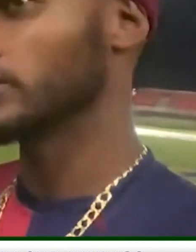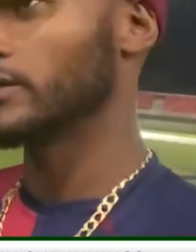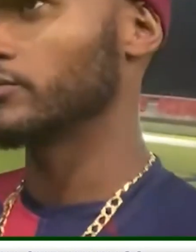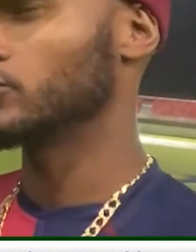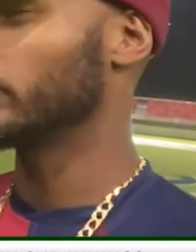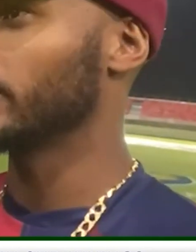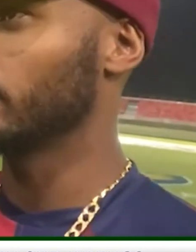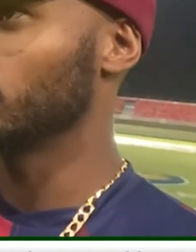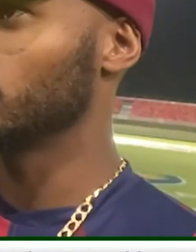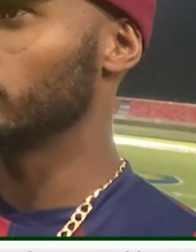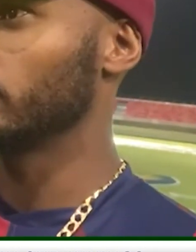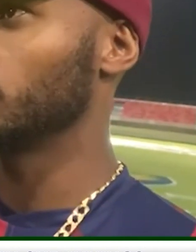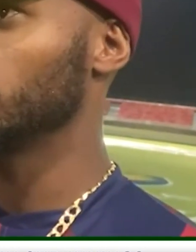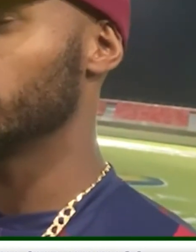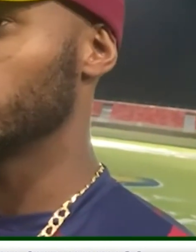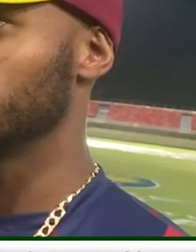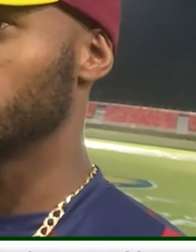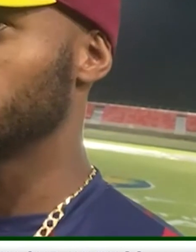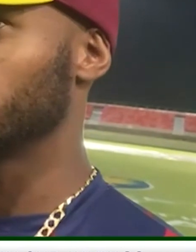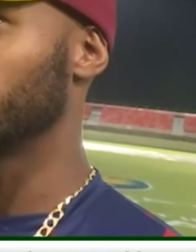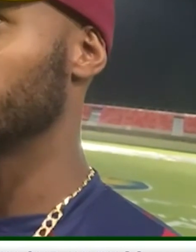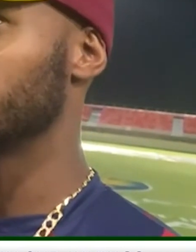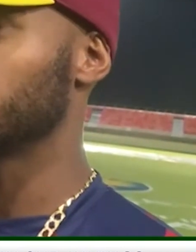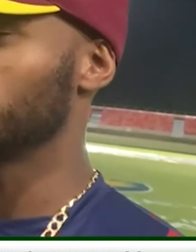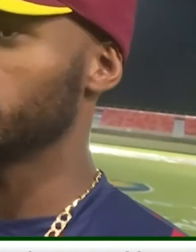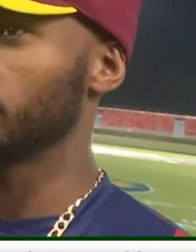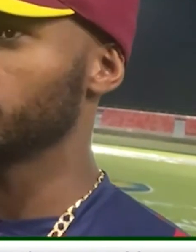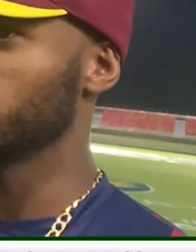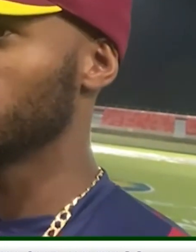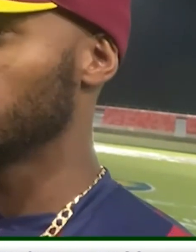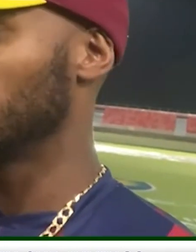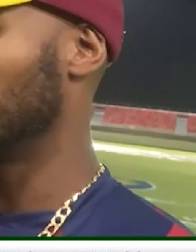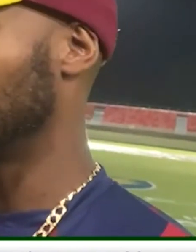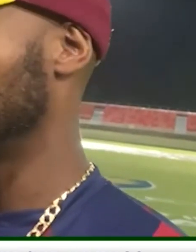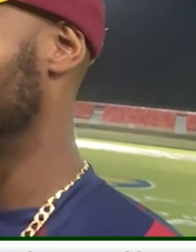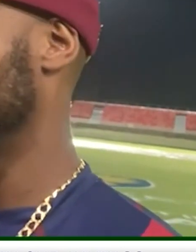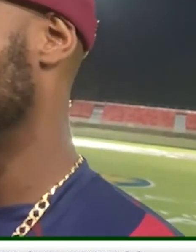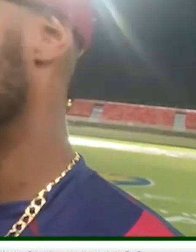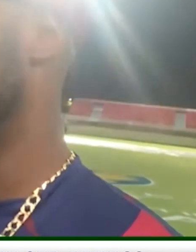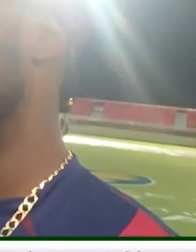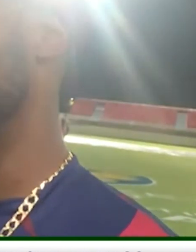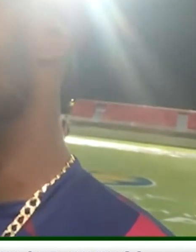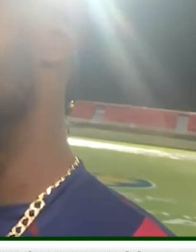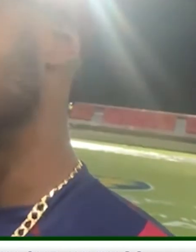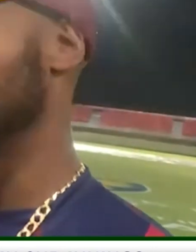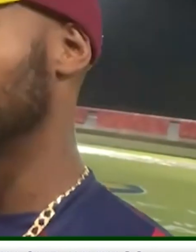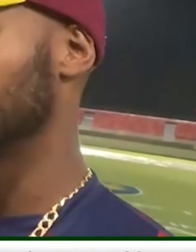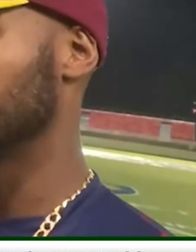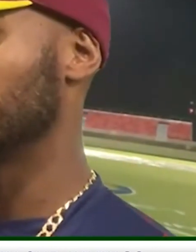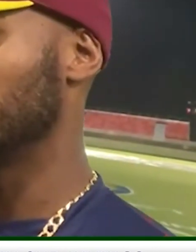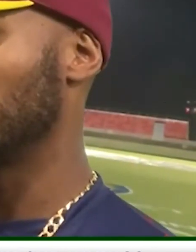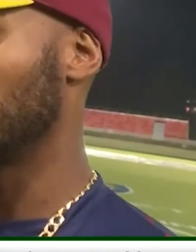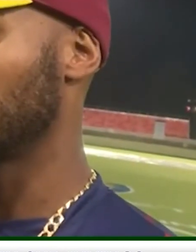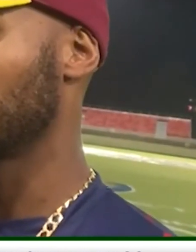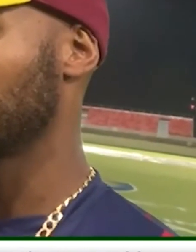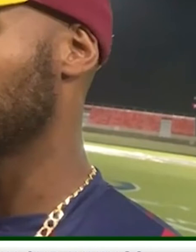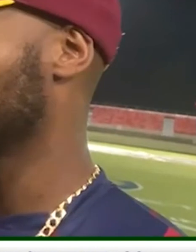crucial, and we can't think about the result. We just take care of session by session, and the day will take care of